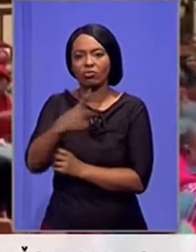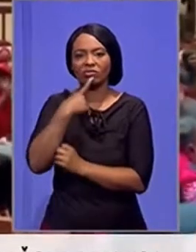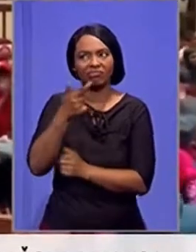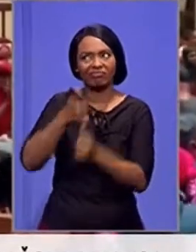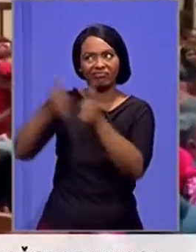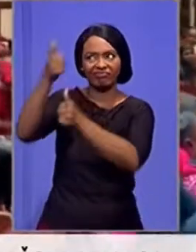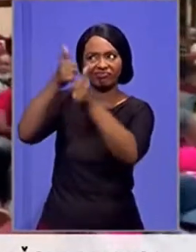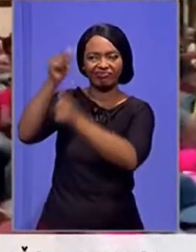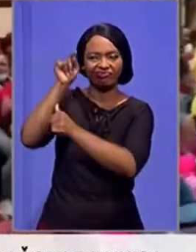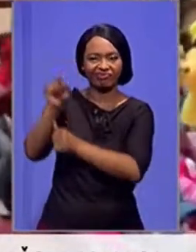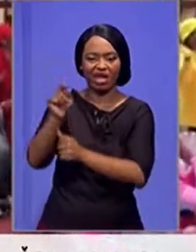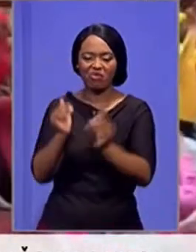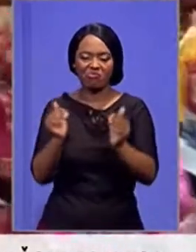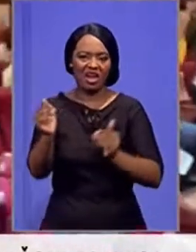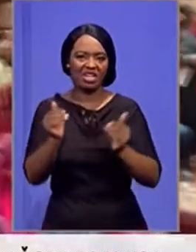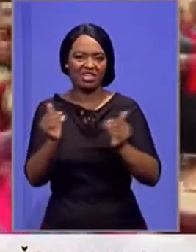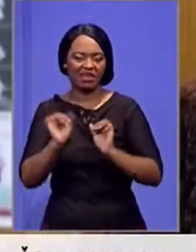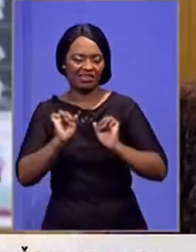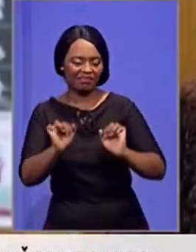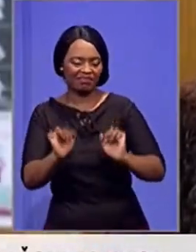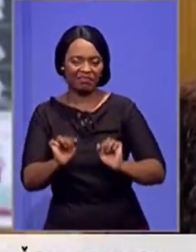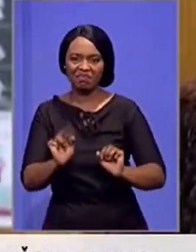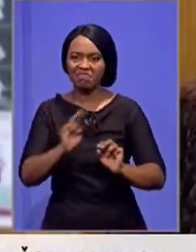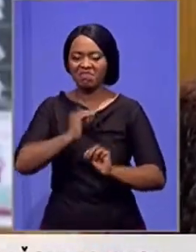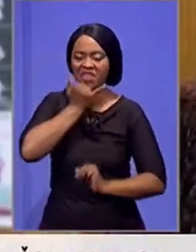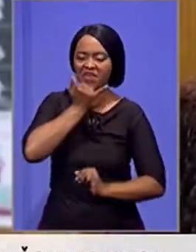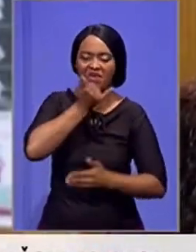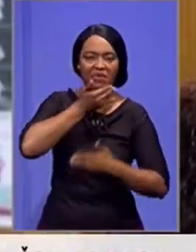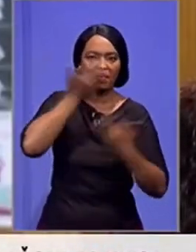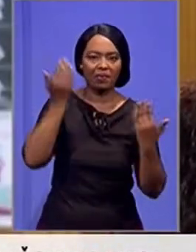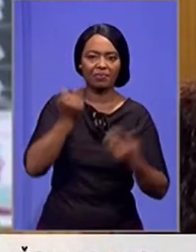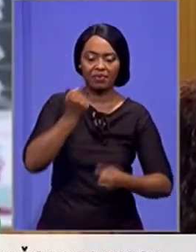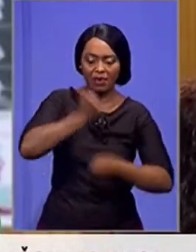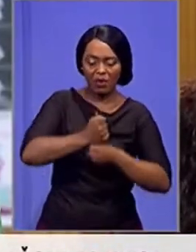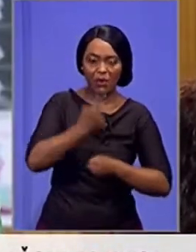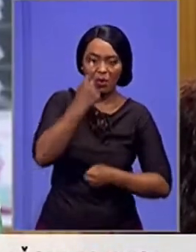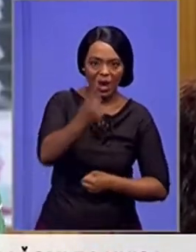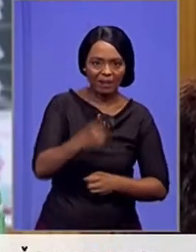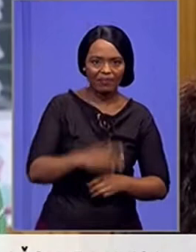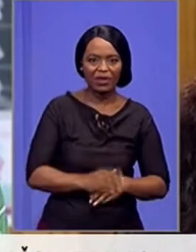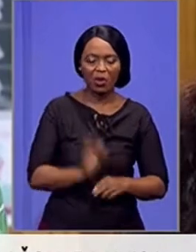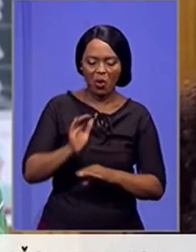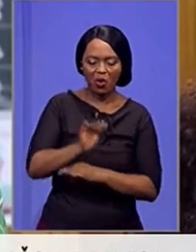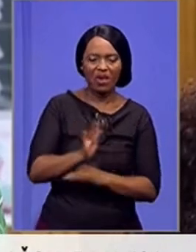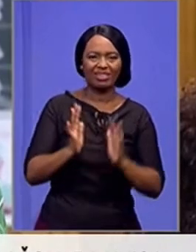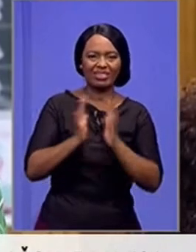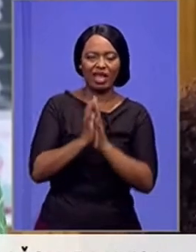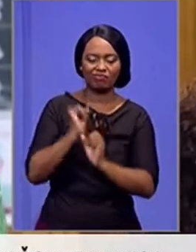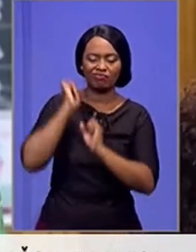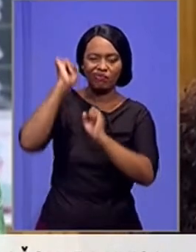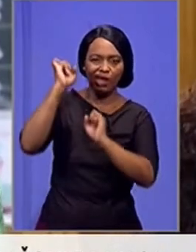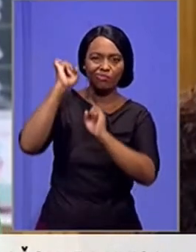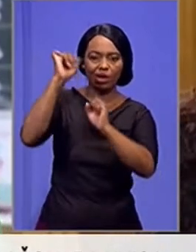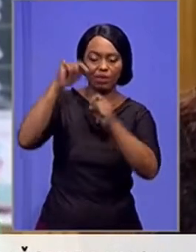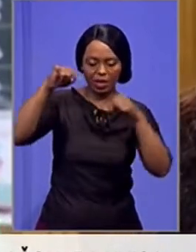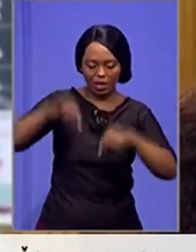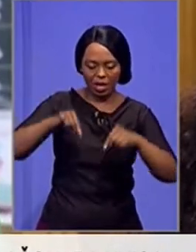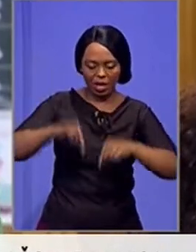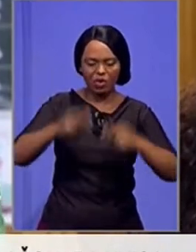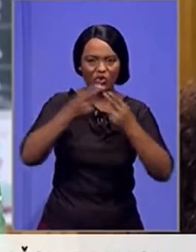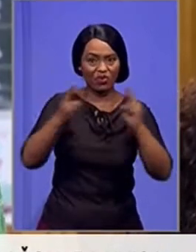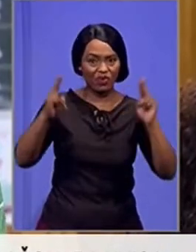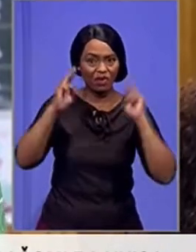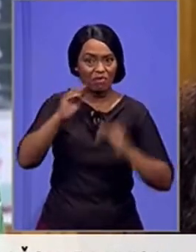bo sepedišago dilo ka gona. Just in 1 year, there have been more than 10 strikes in the university. It tells you